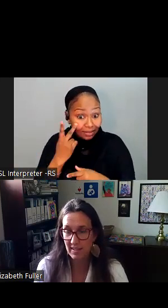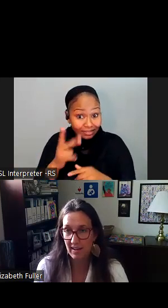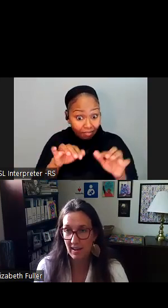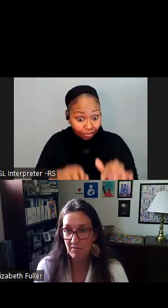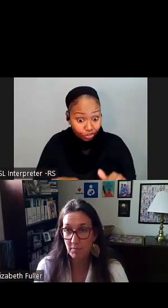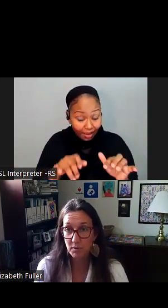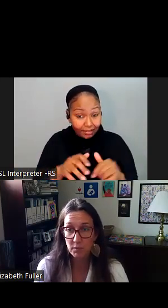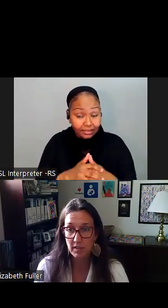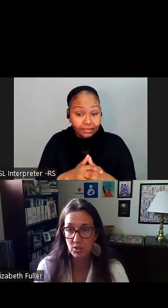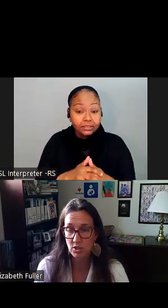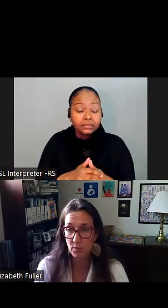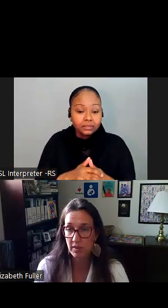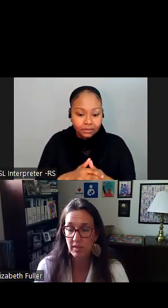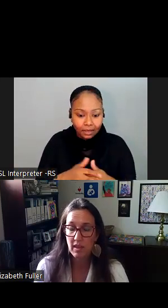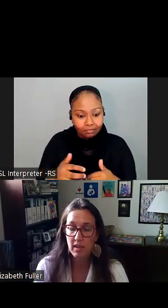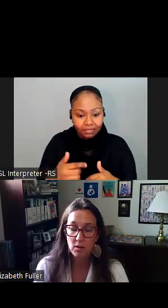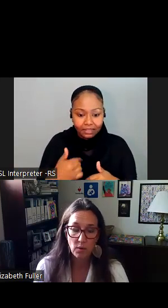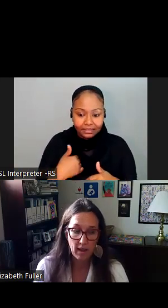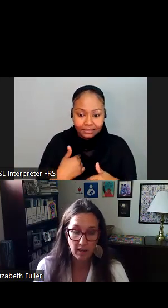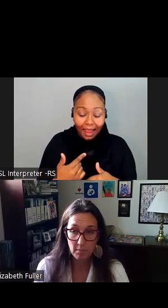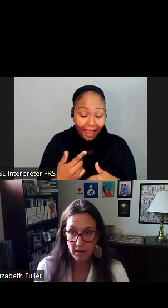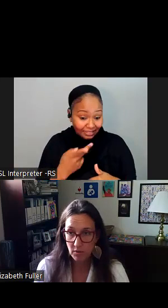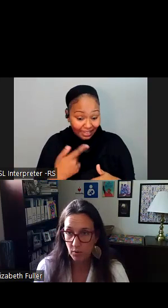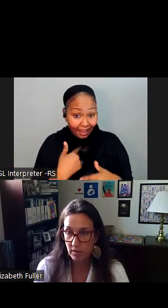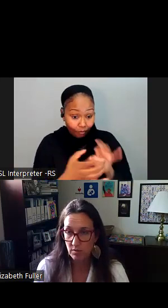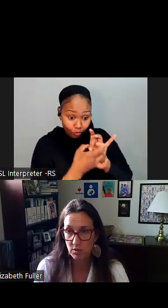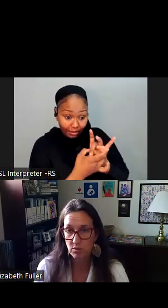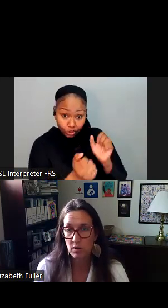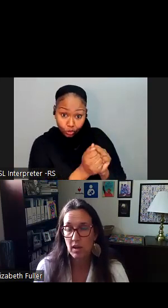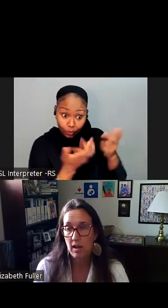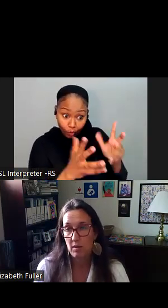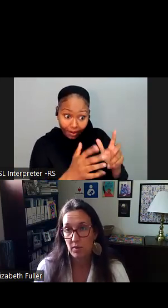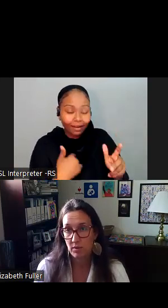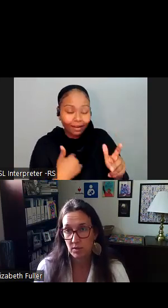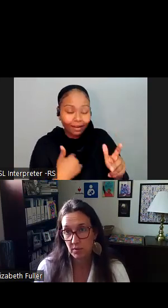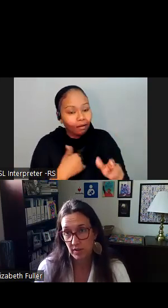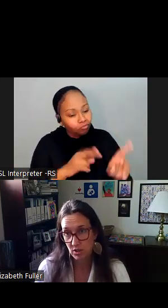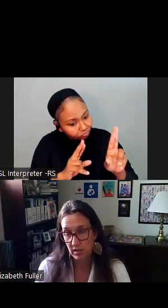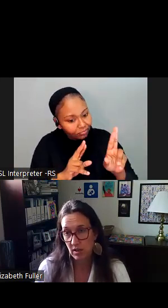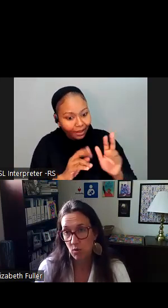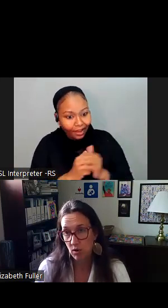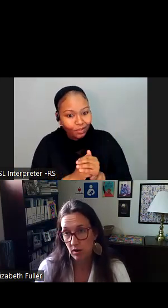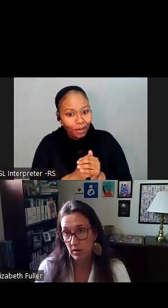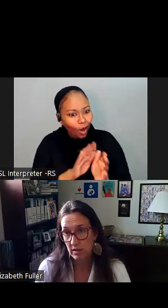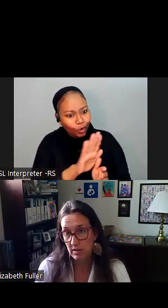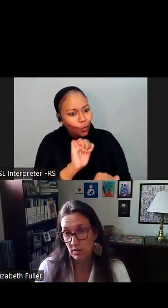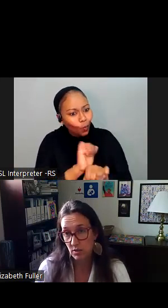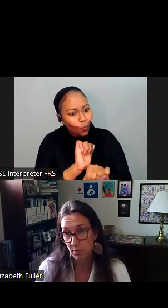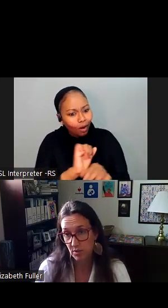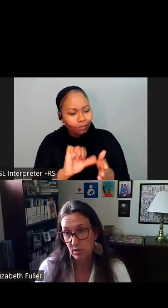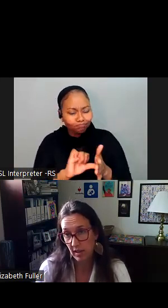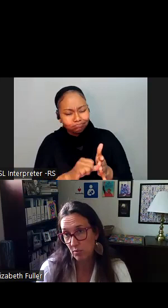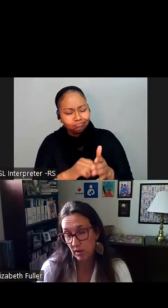that I built a relationship with, who I admire the work that you do, whether it's professionally or it's